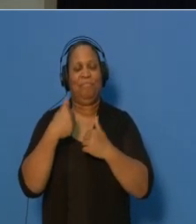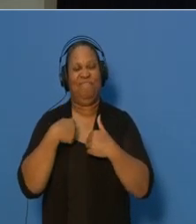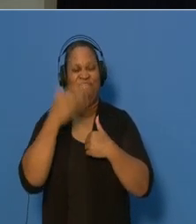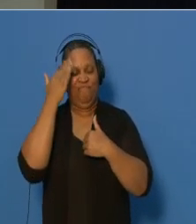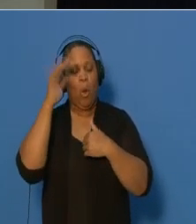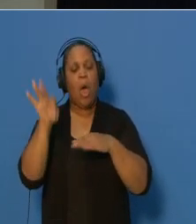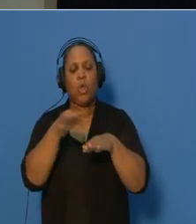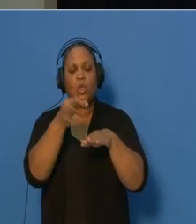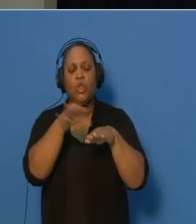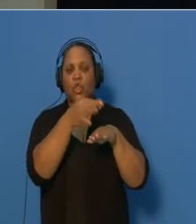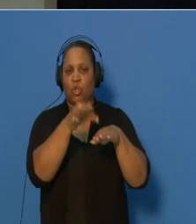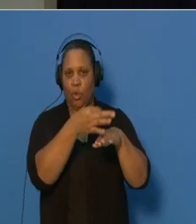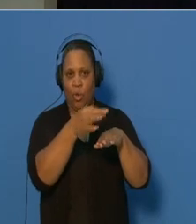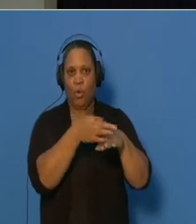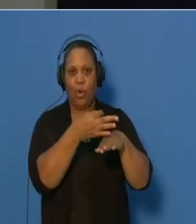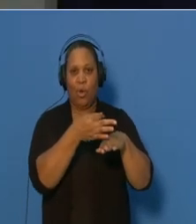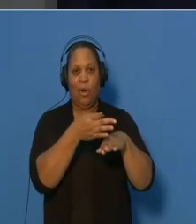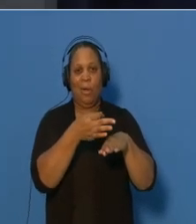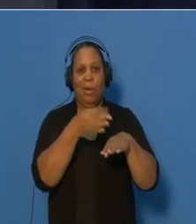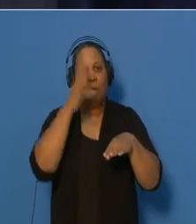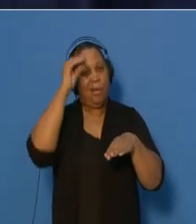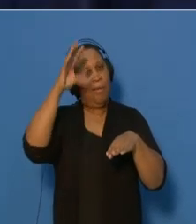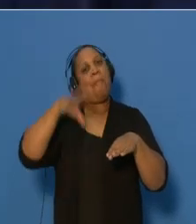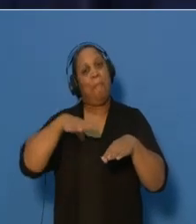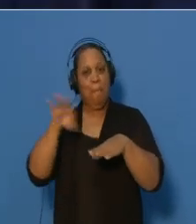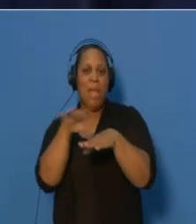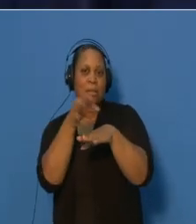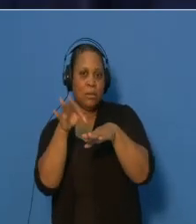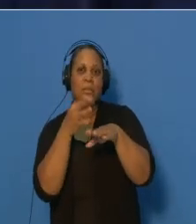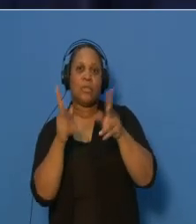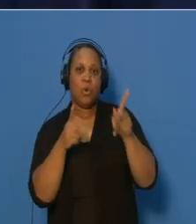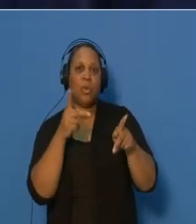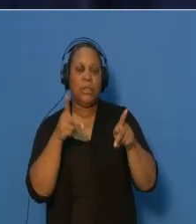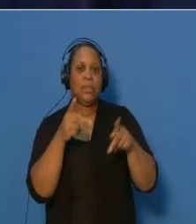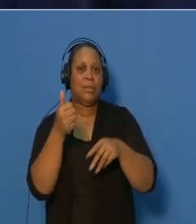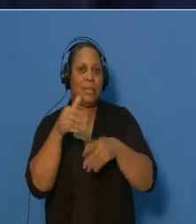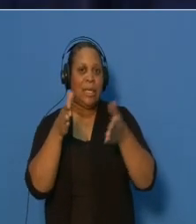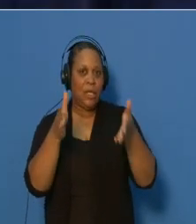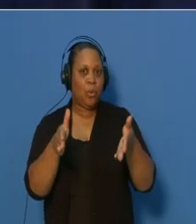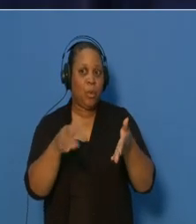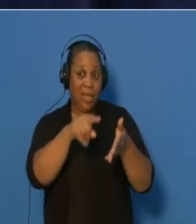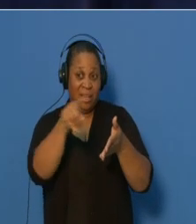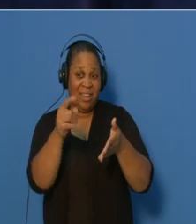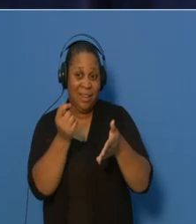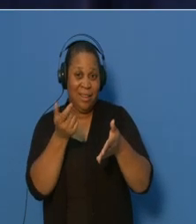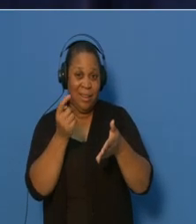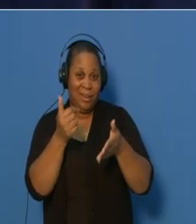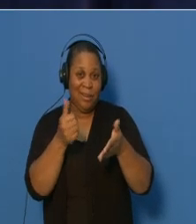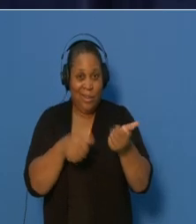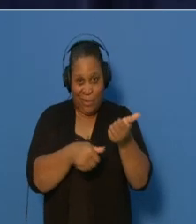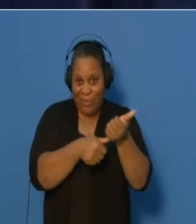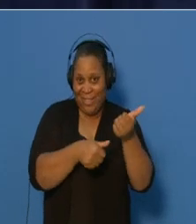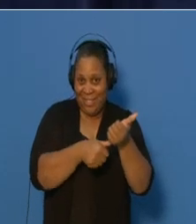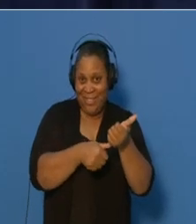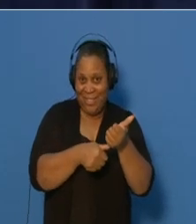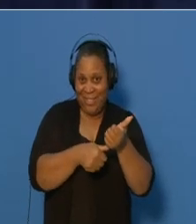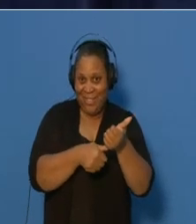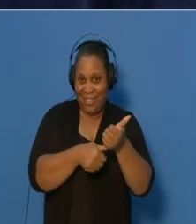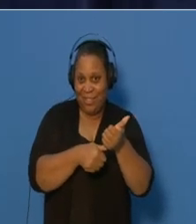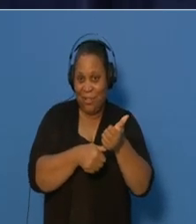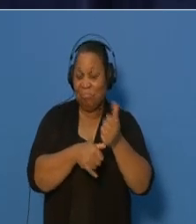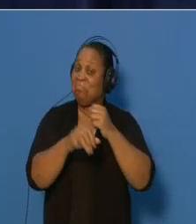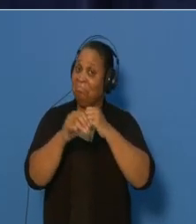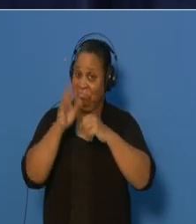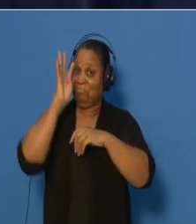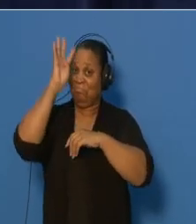considered male seamstress. Are there any way of giving these guys a little play in producing masks?